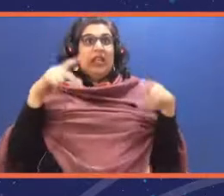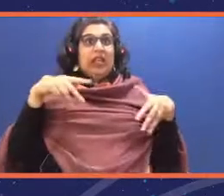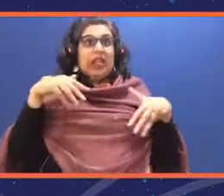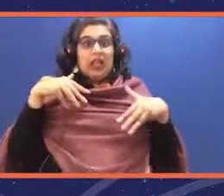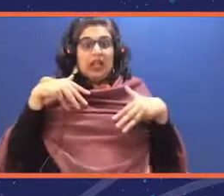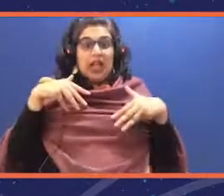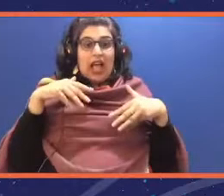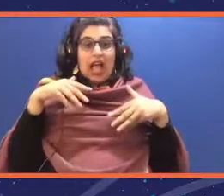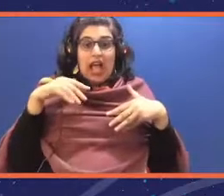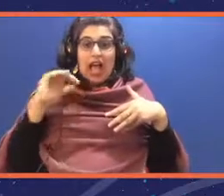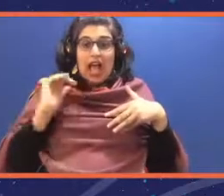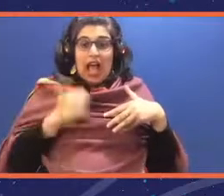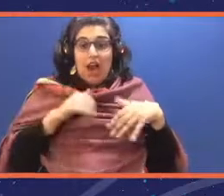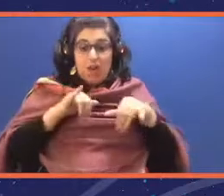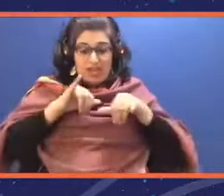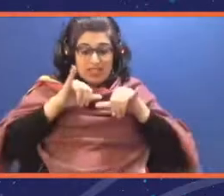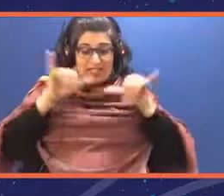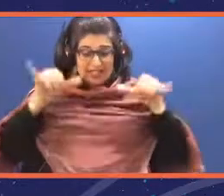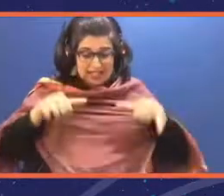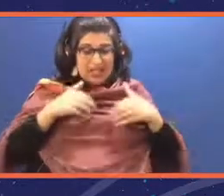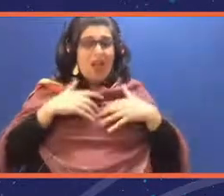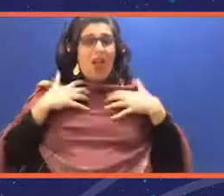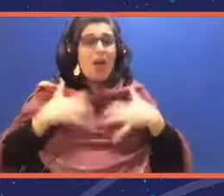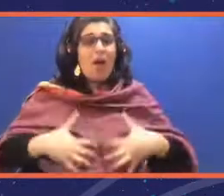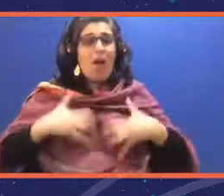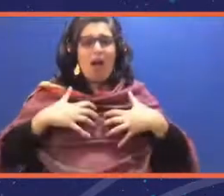Like, we're dealing with a lot of stuff, and